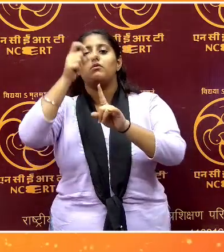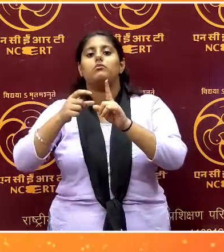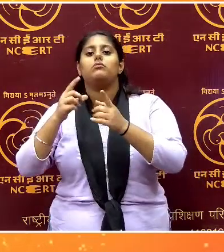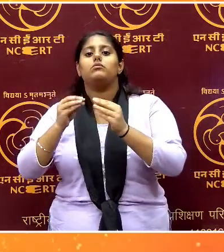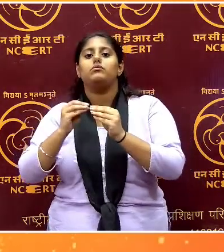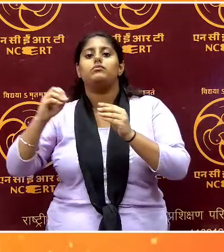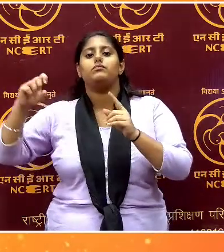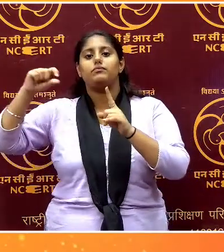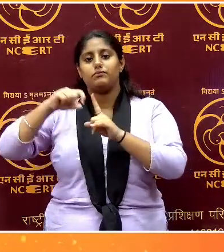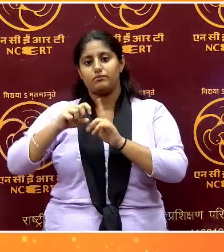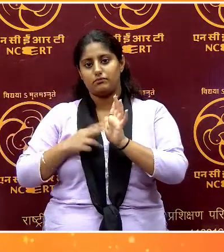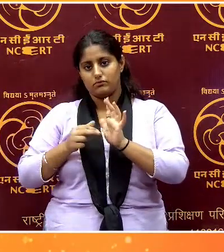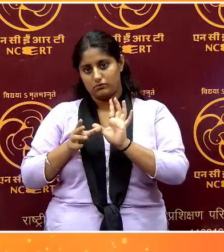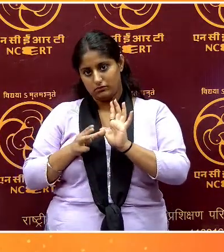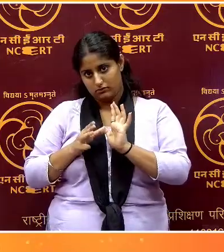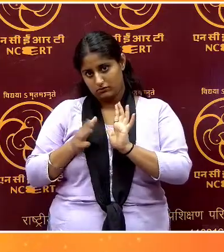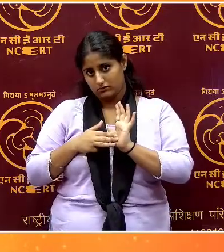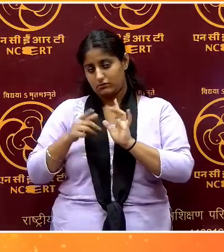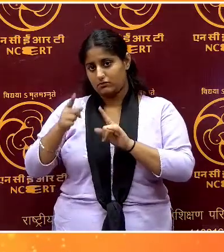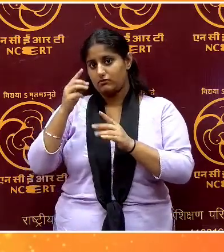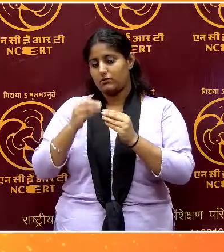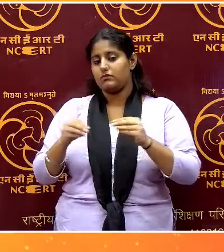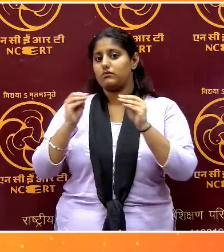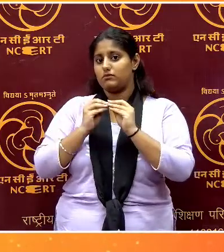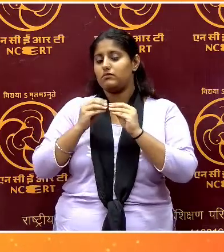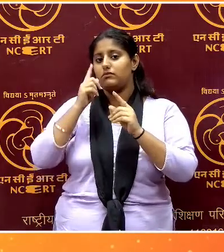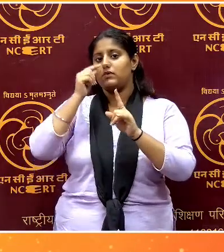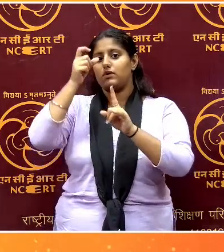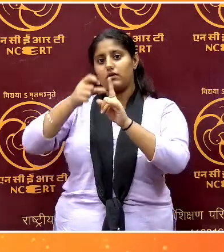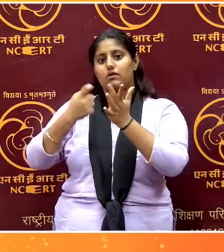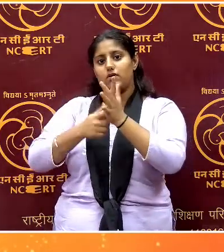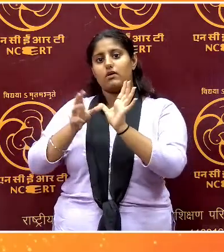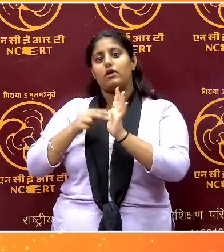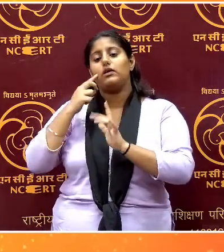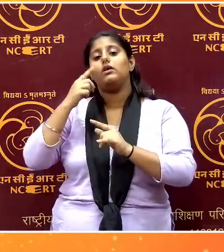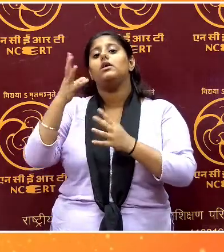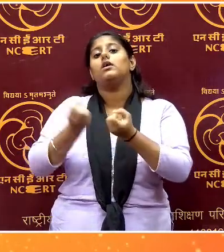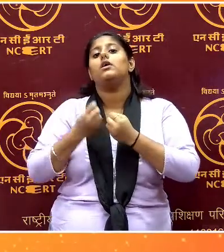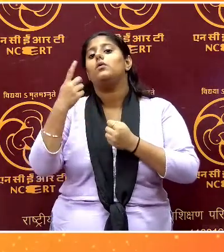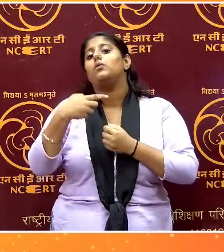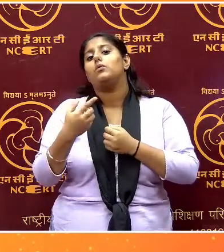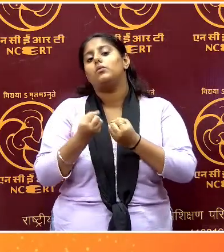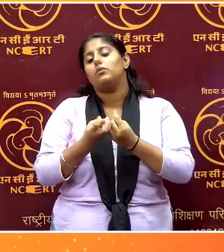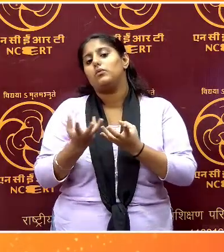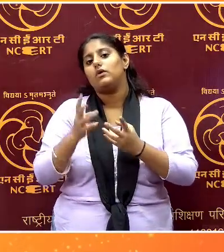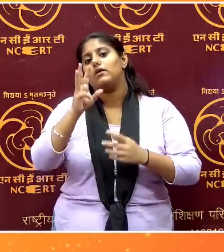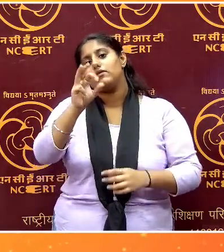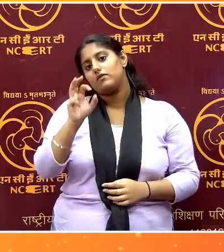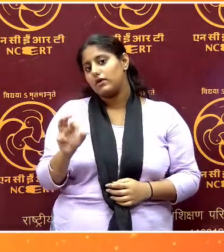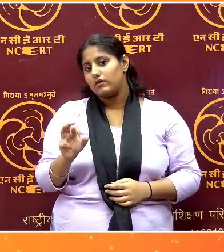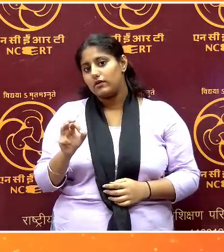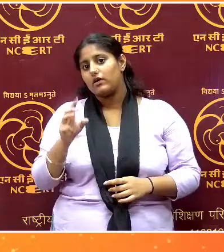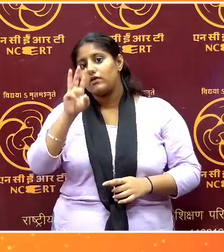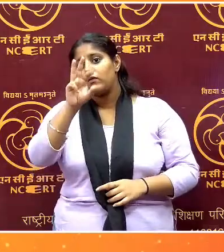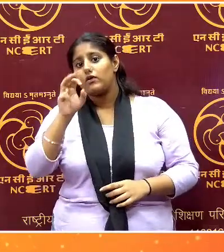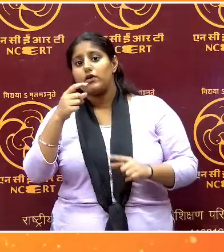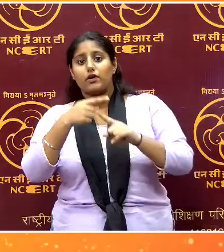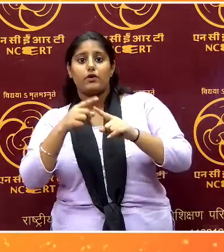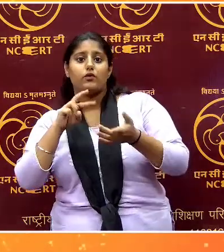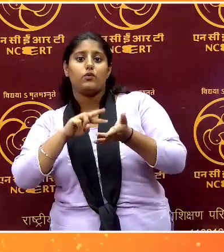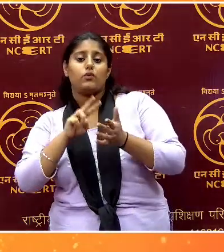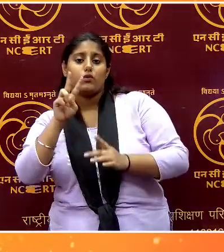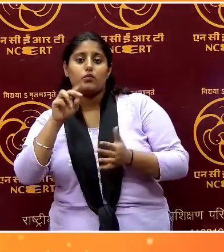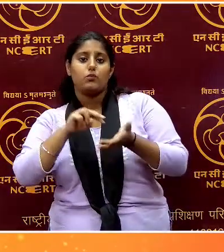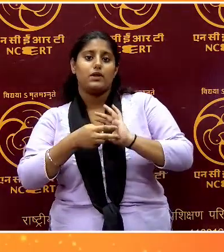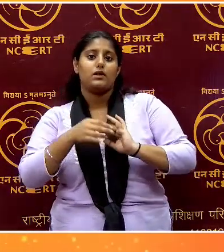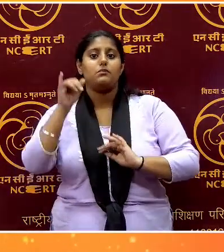more than double the number of kites Rani purchased. Rani purchased how many? 300. 300. So, what is 300 into 2?